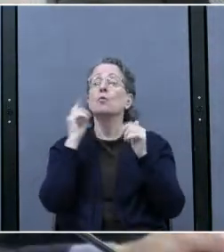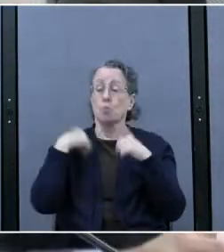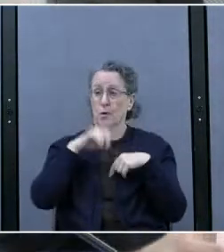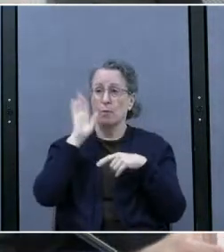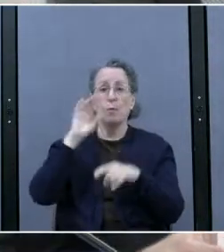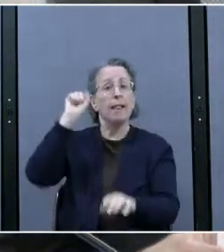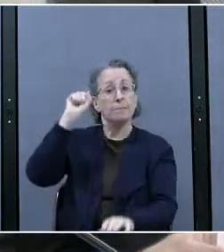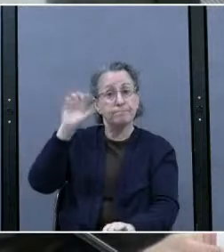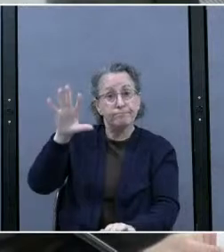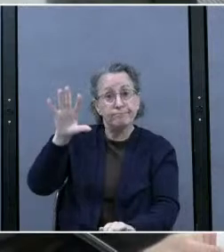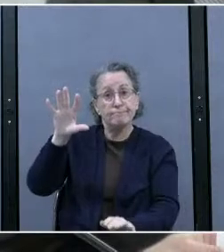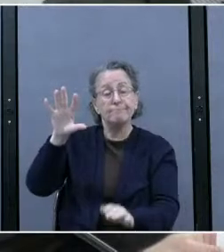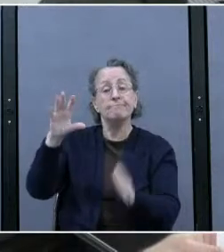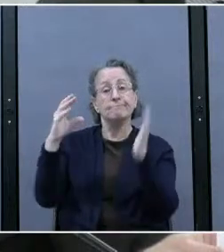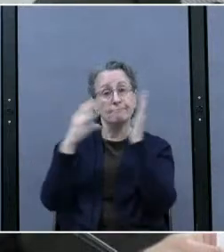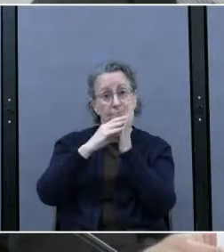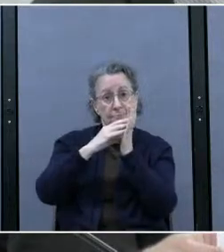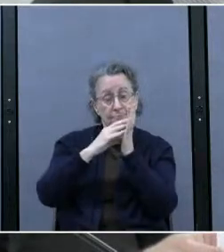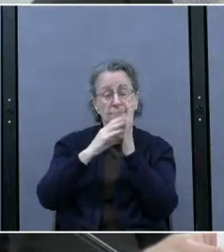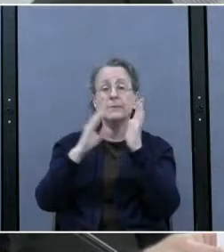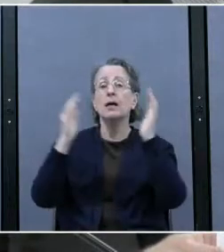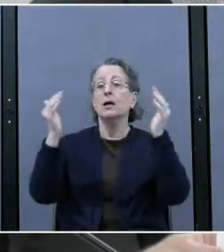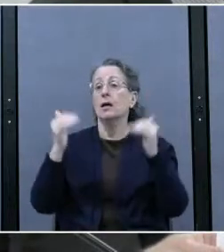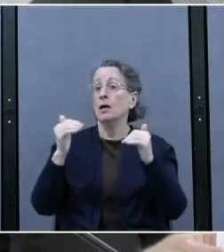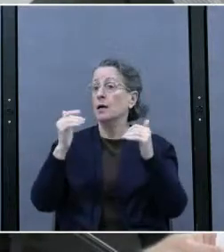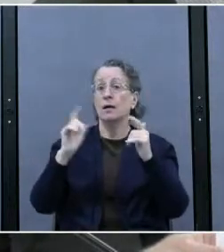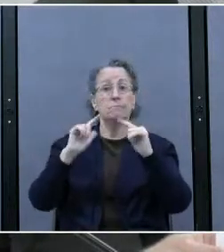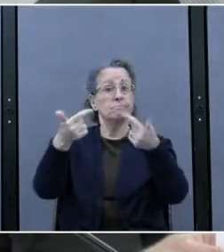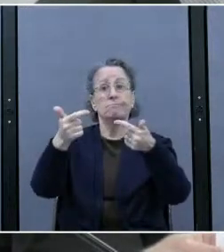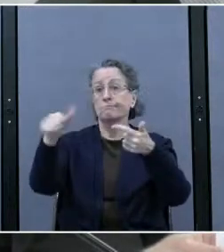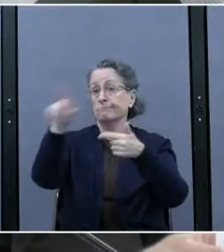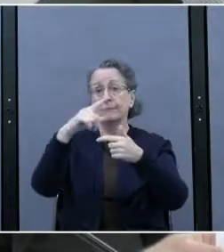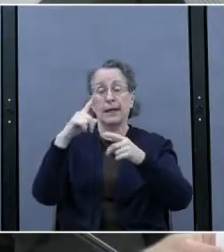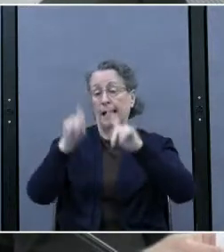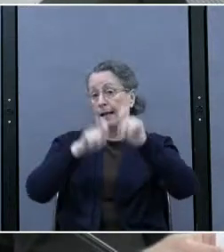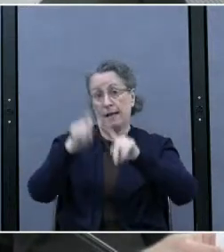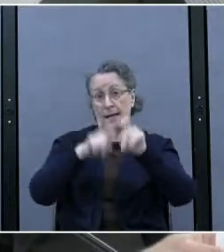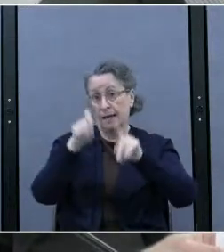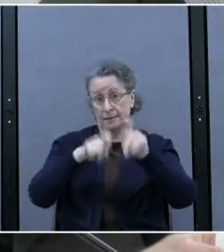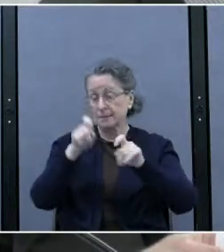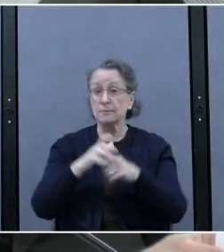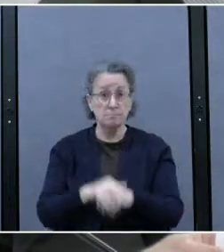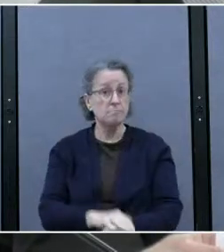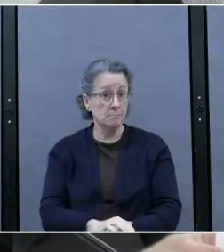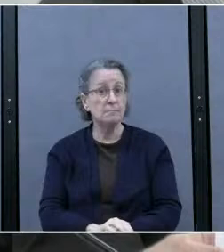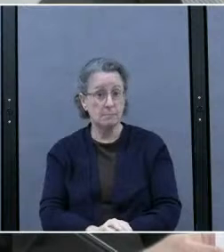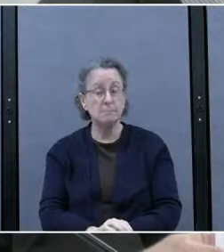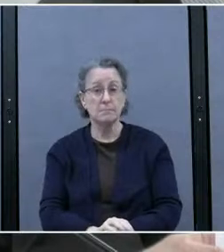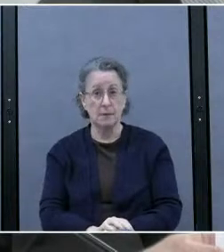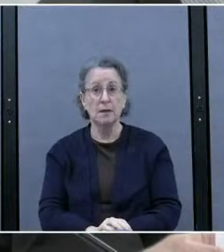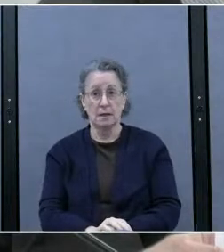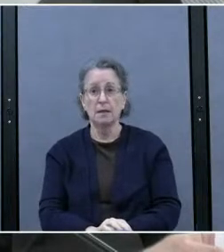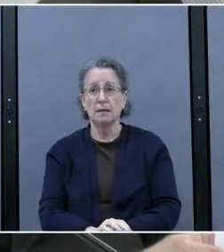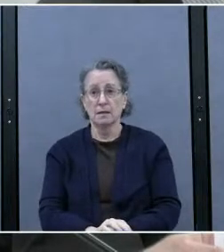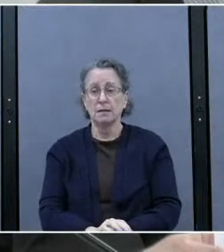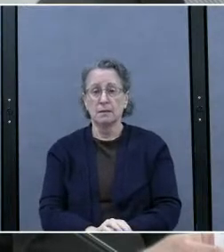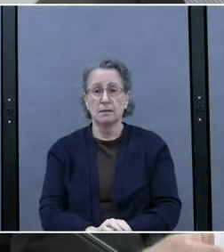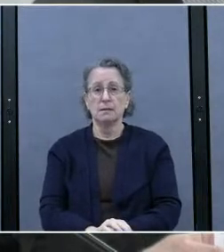keep the questions to the article itself that we're talking about, and we will ask questions rather than make,